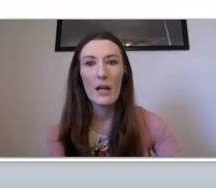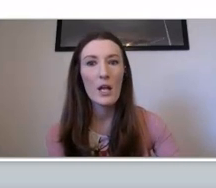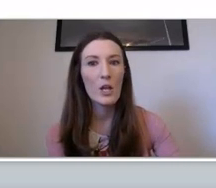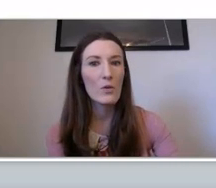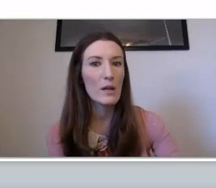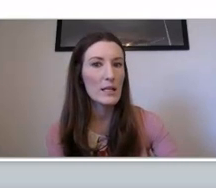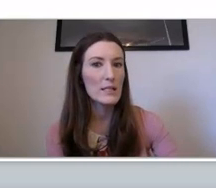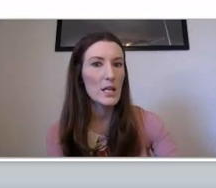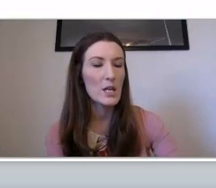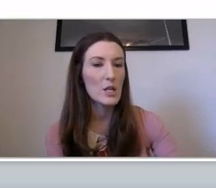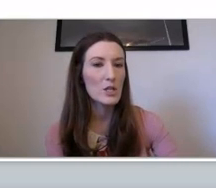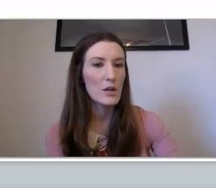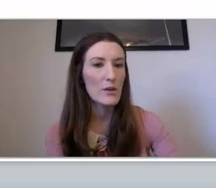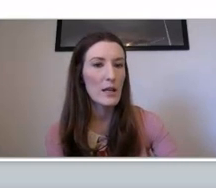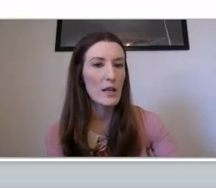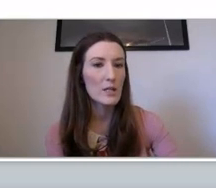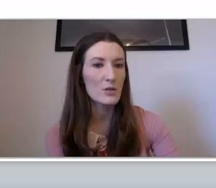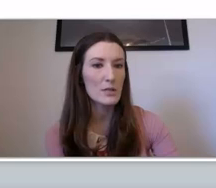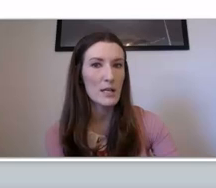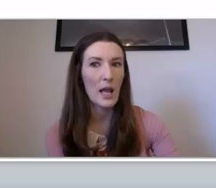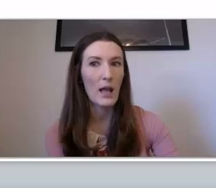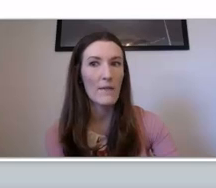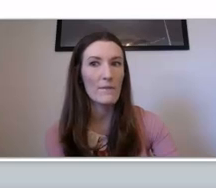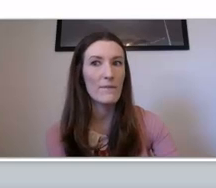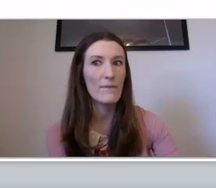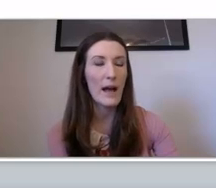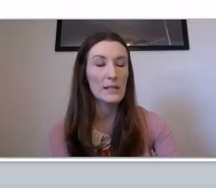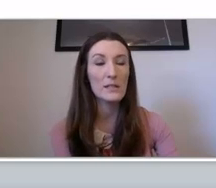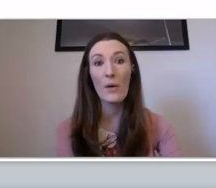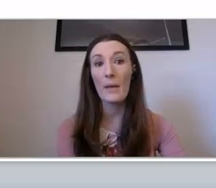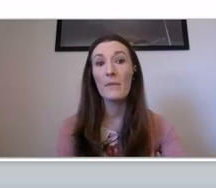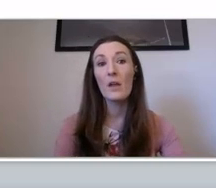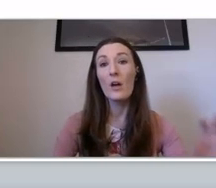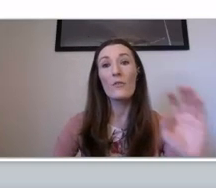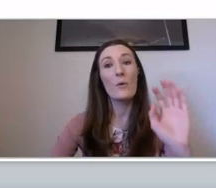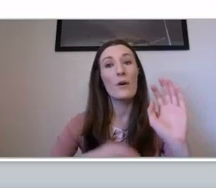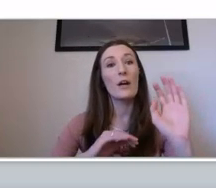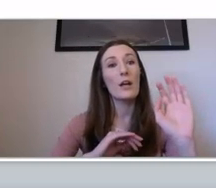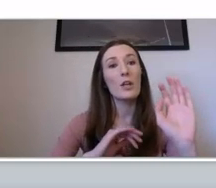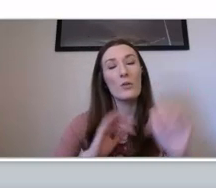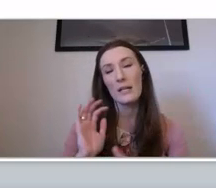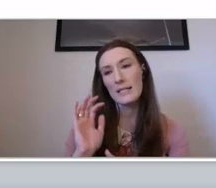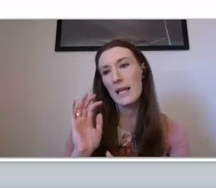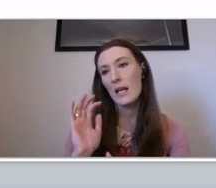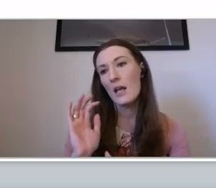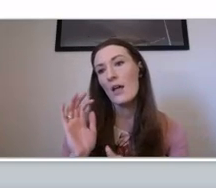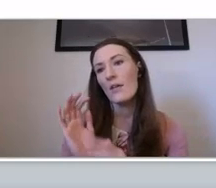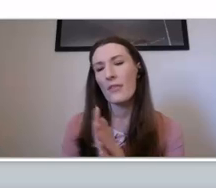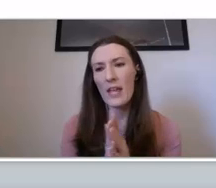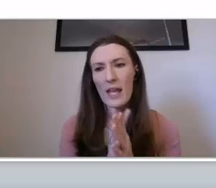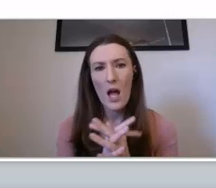ASL 3, Unit 19, sharing interesting facts. Okay, for Unit